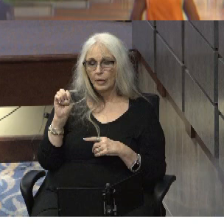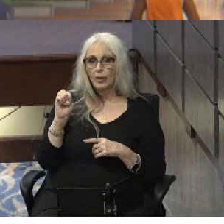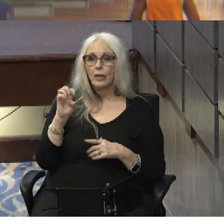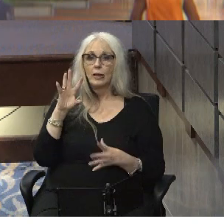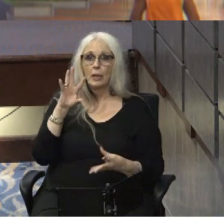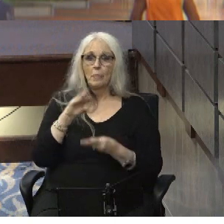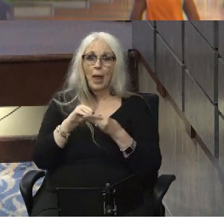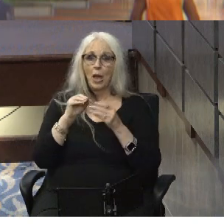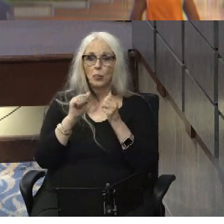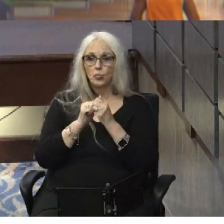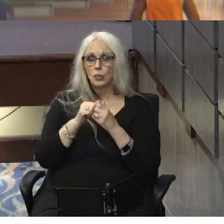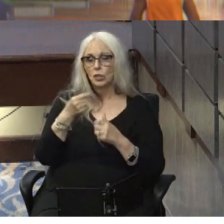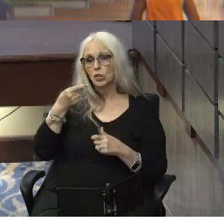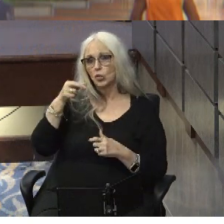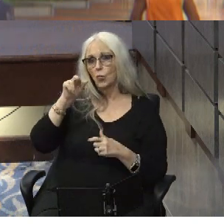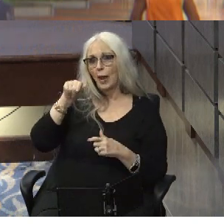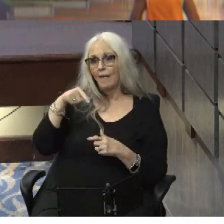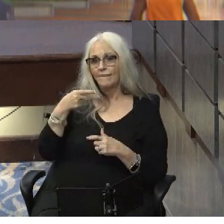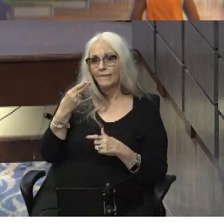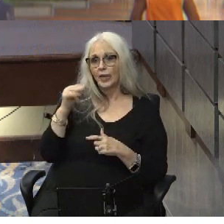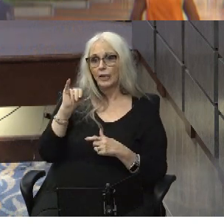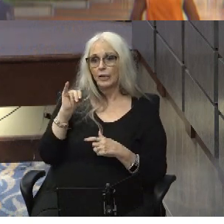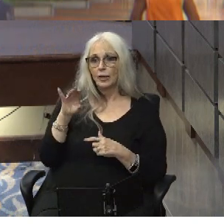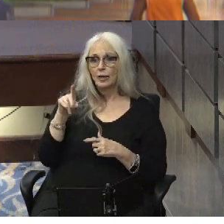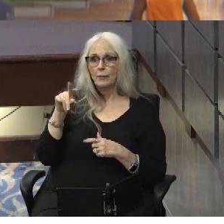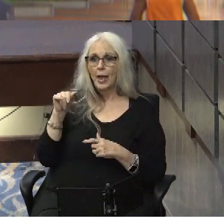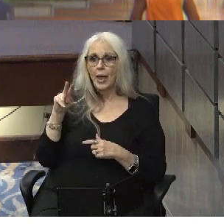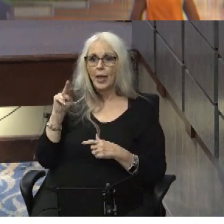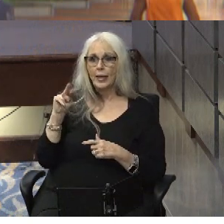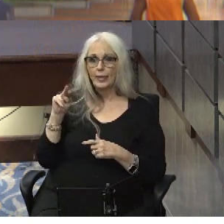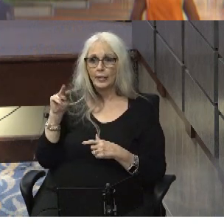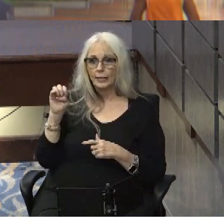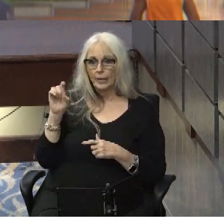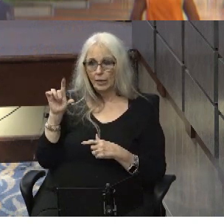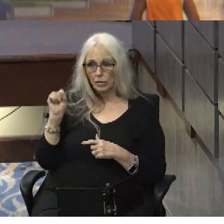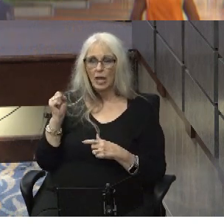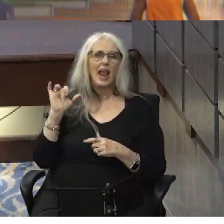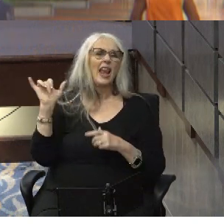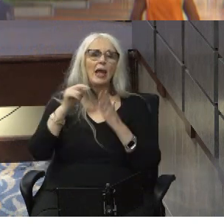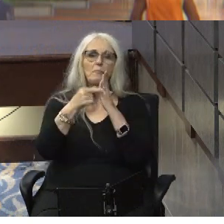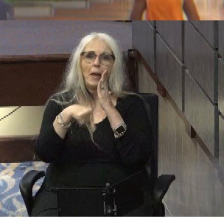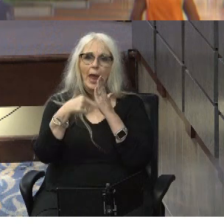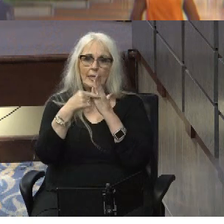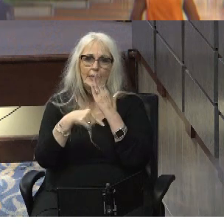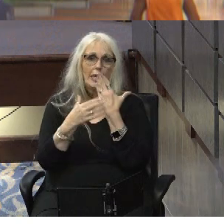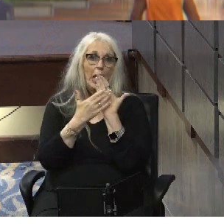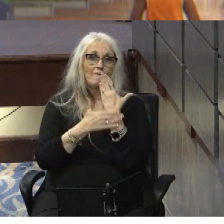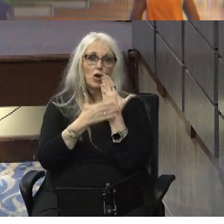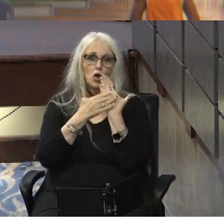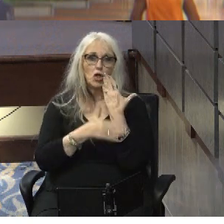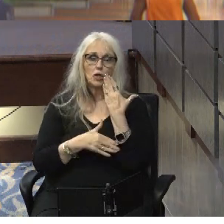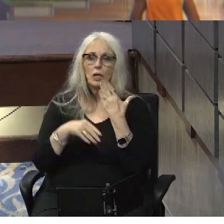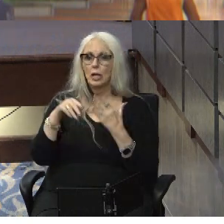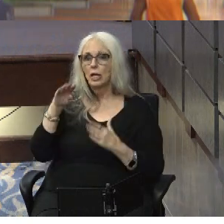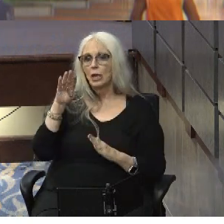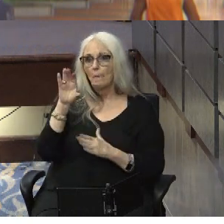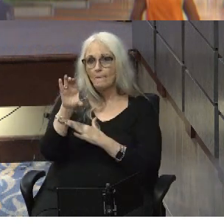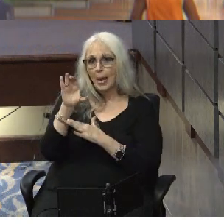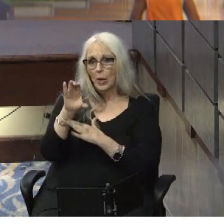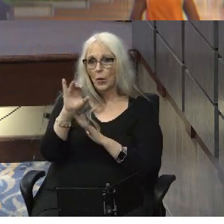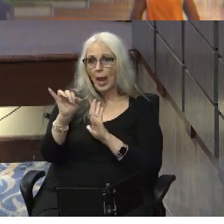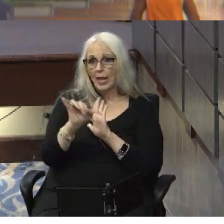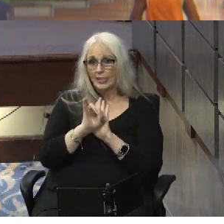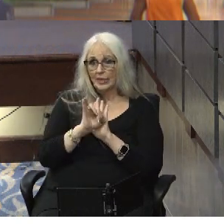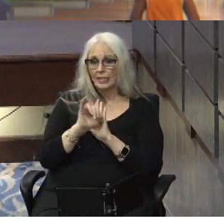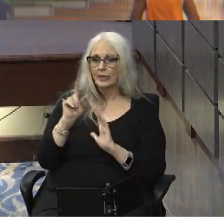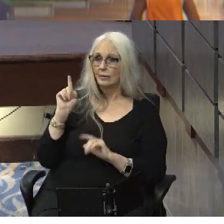graphic panels, and you see what's looking maybe more like magazine covers of Baylor identity